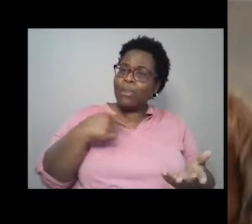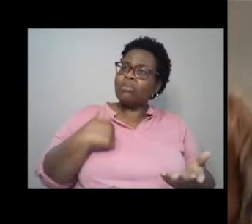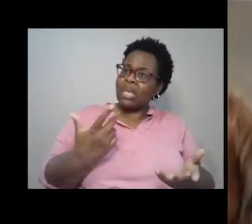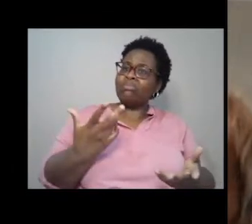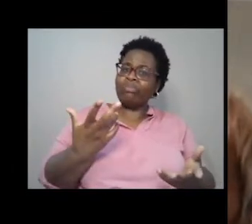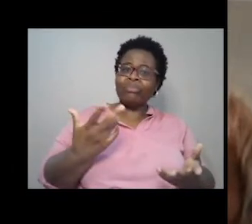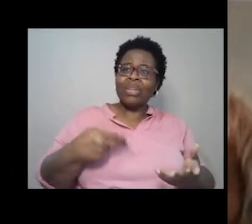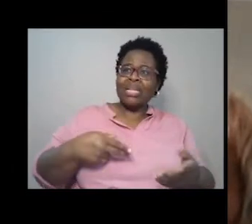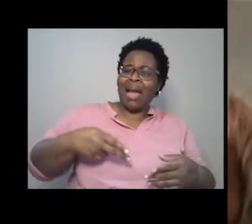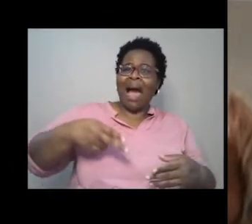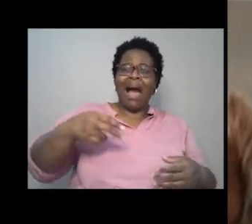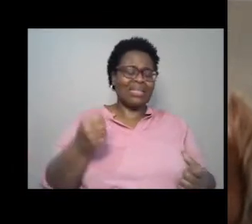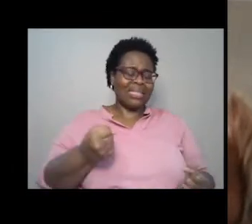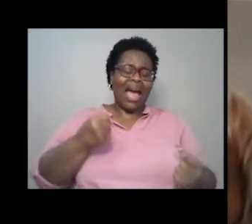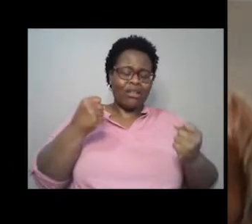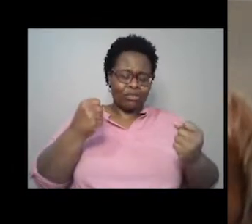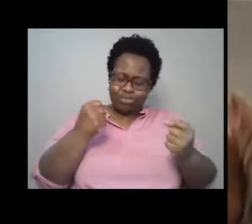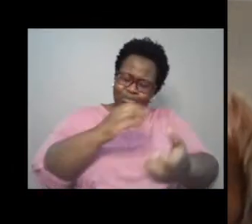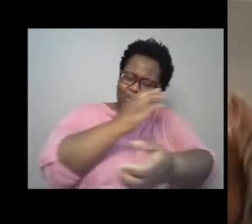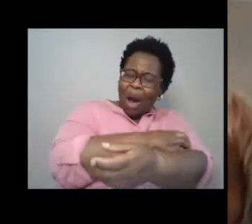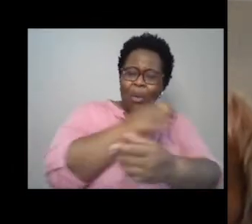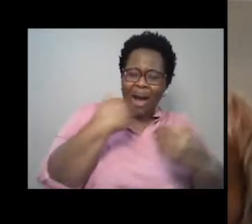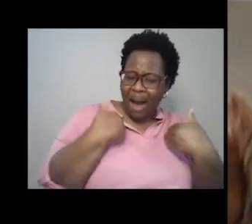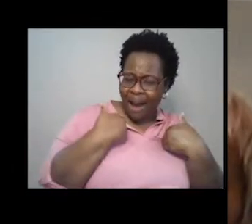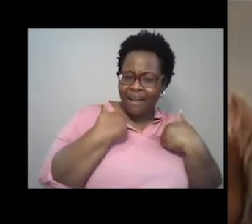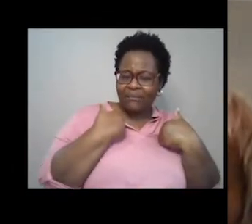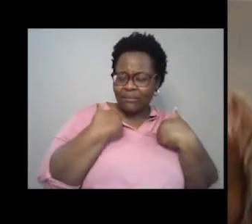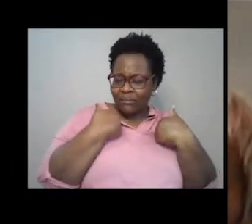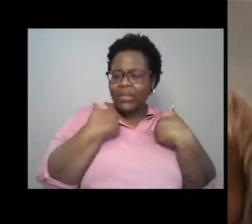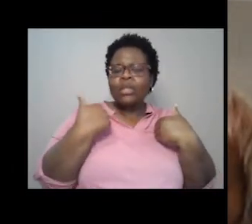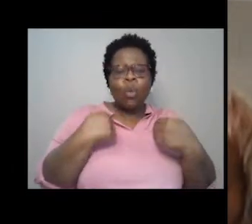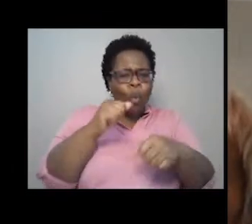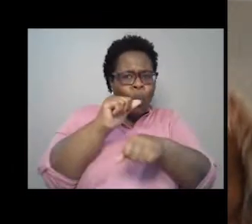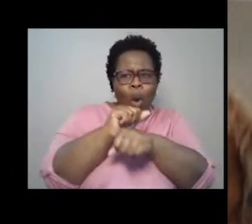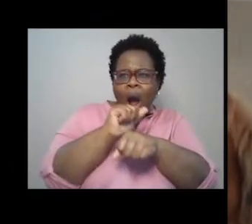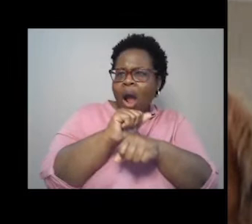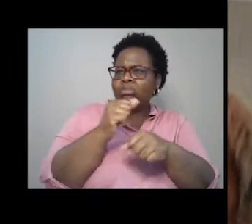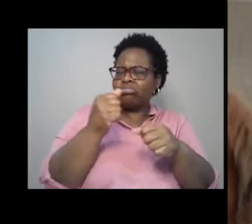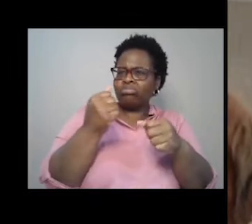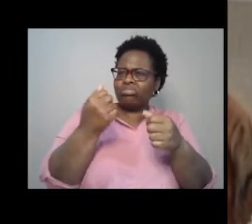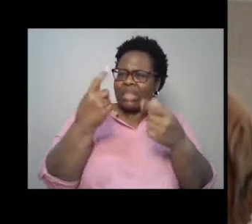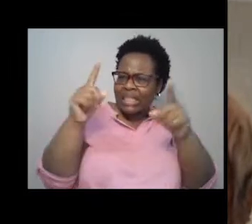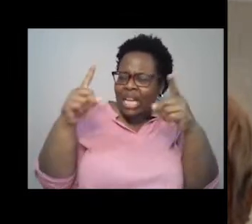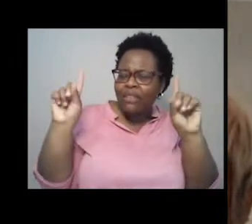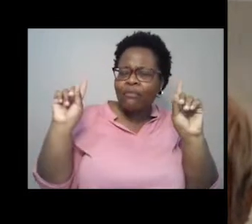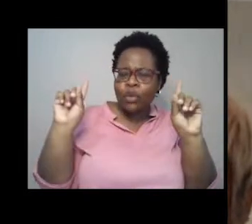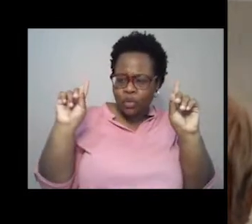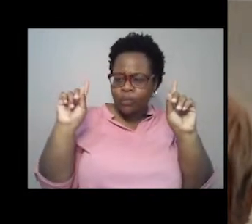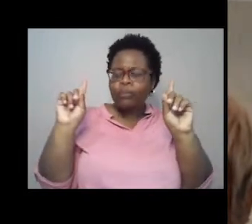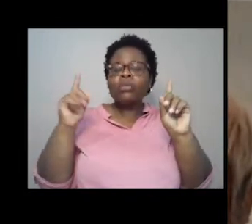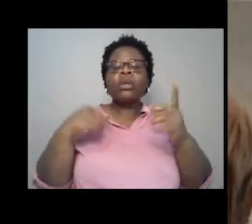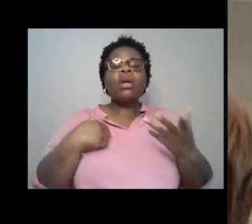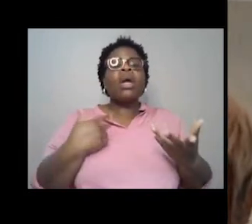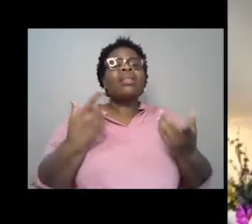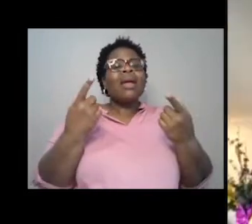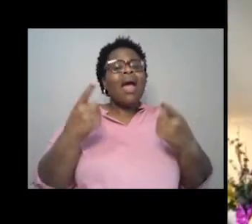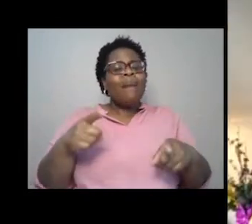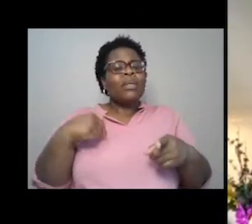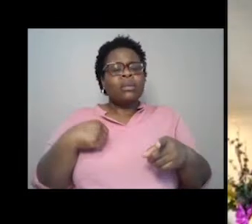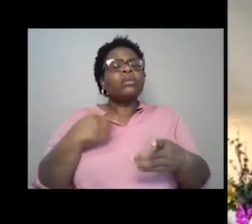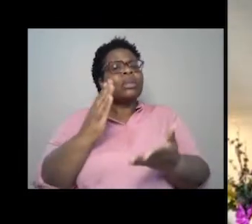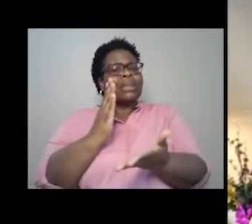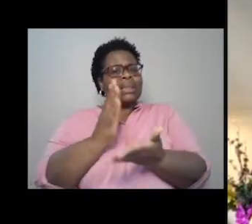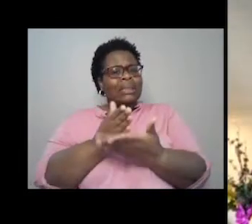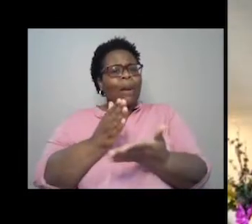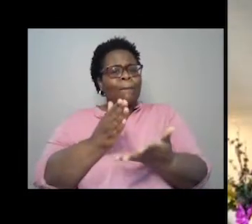doesn't know who she is. Why? Because there's eventually, all that part of you that wasn't taken care of is so depleted